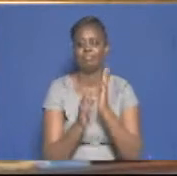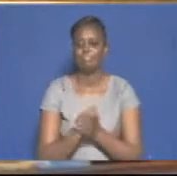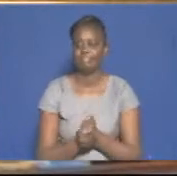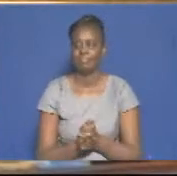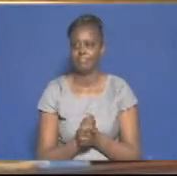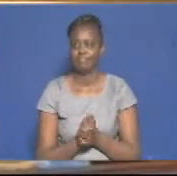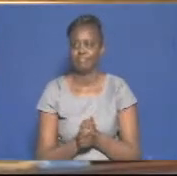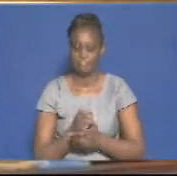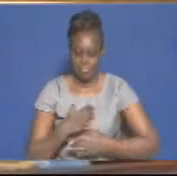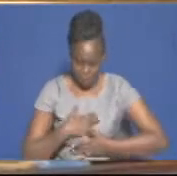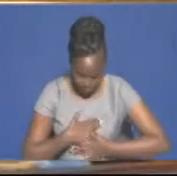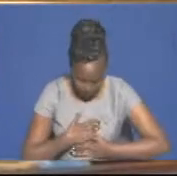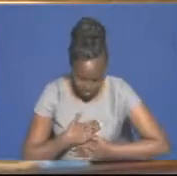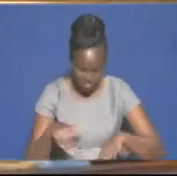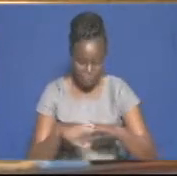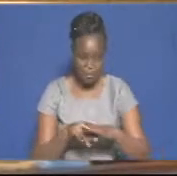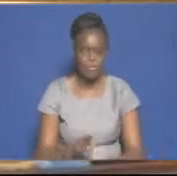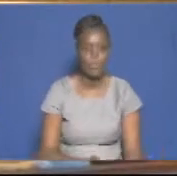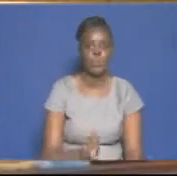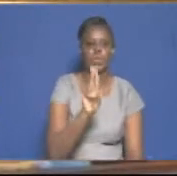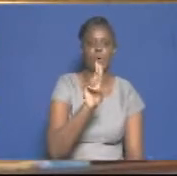Member for Ugenya.